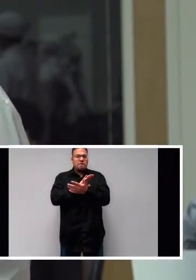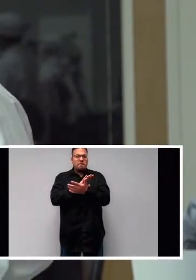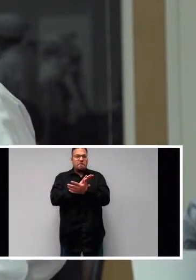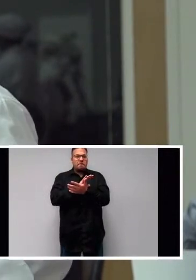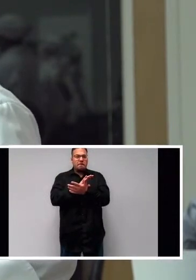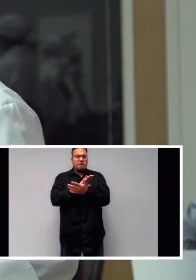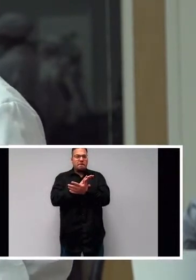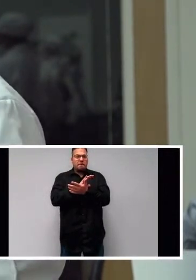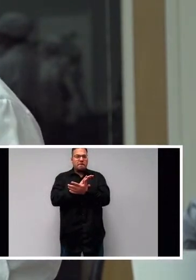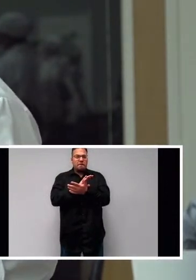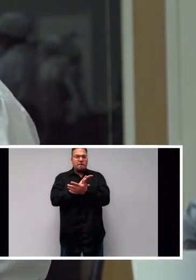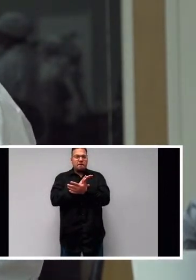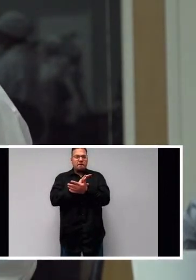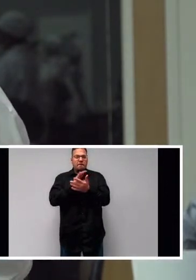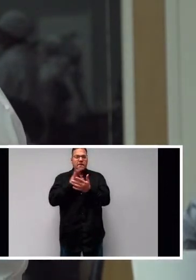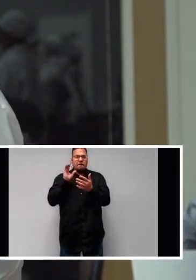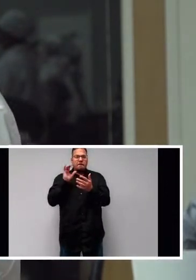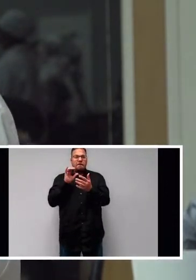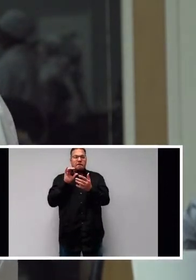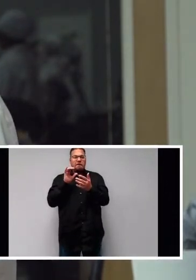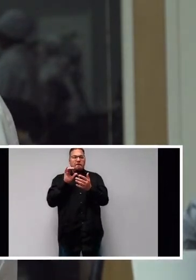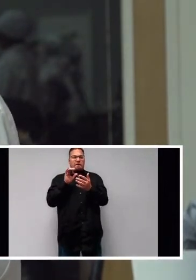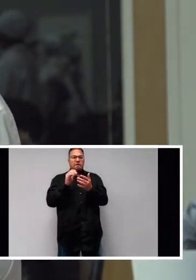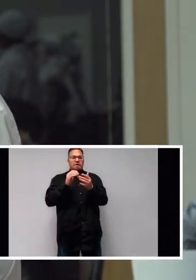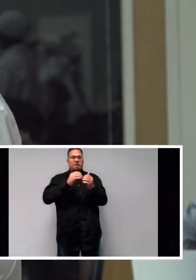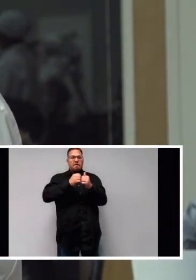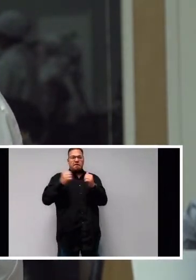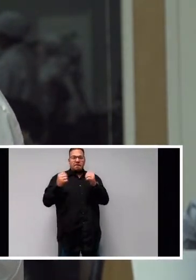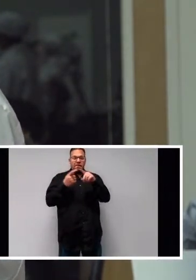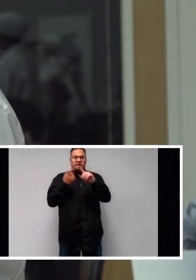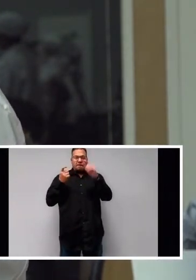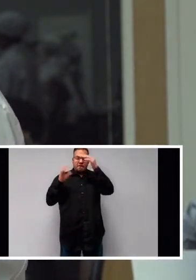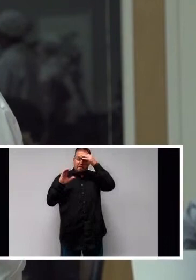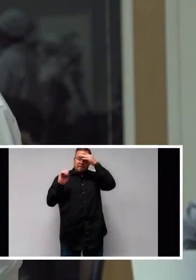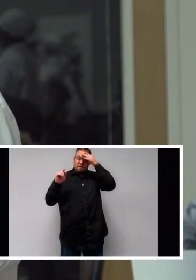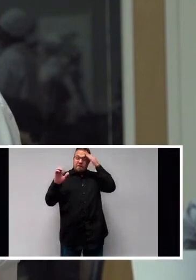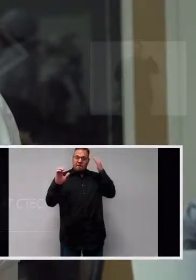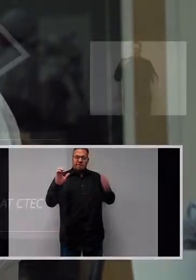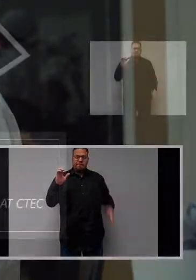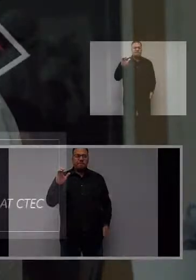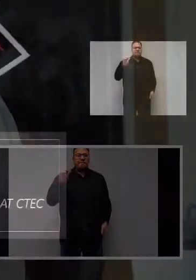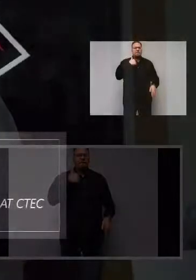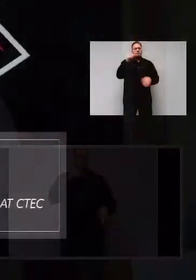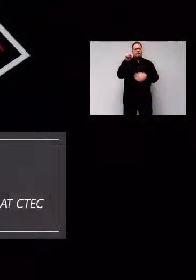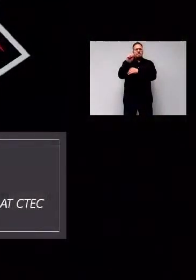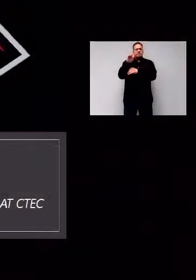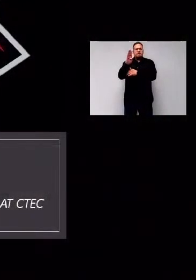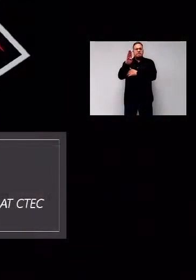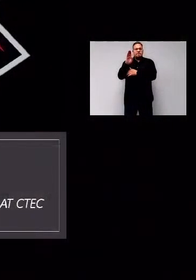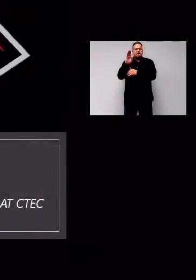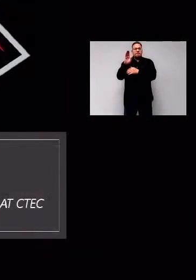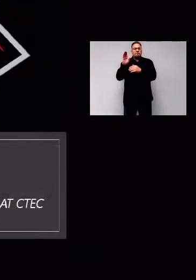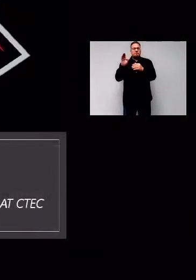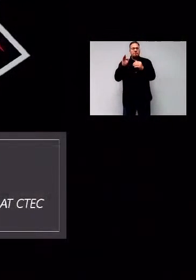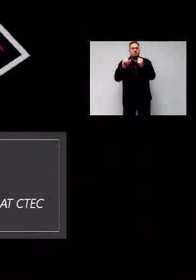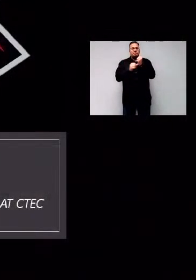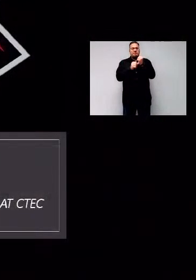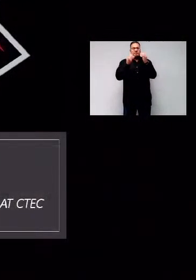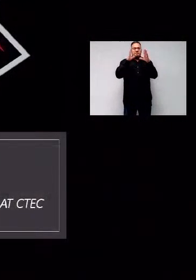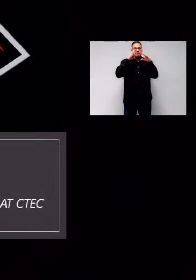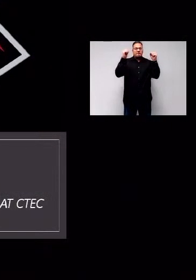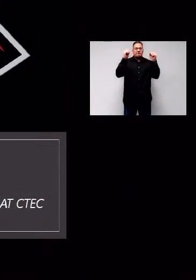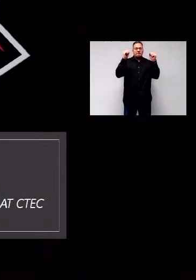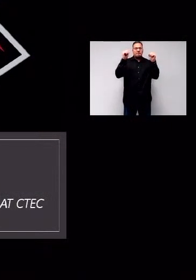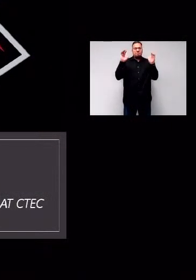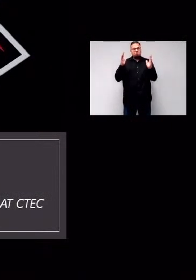aside from CTEC, I am the ASB student body president. So I'm very connected in the school, although being here